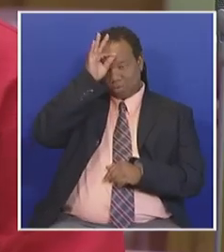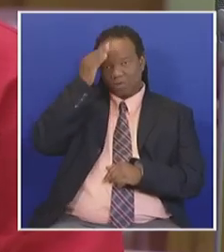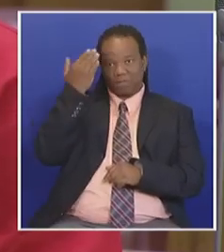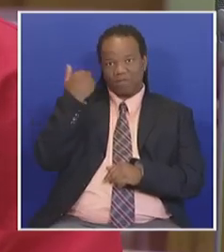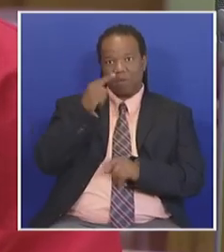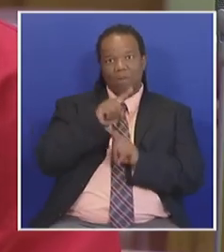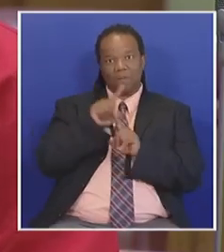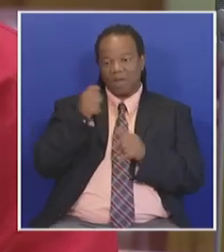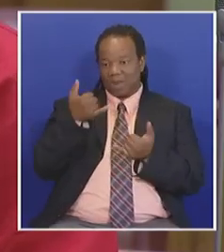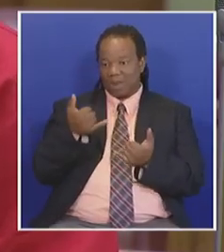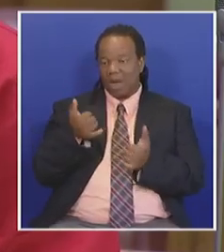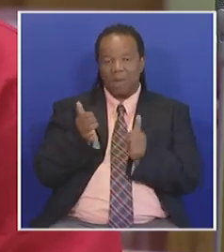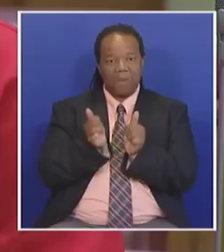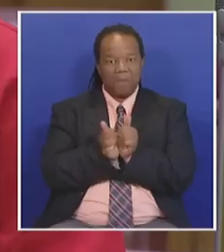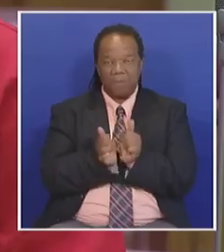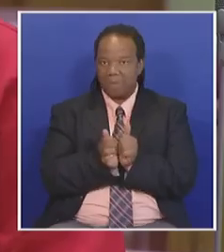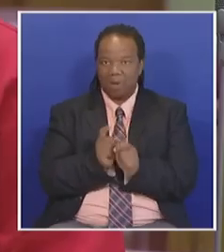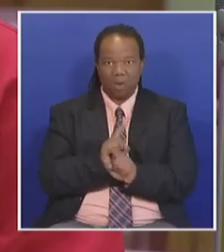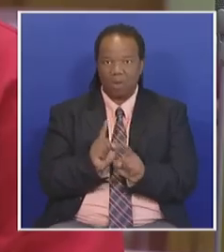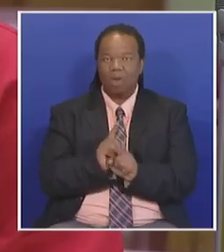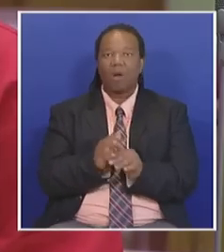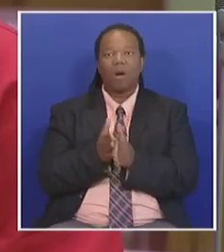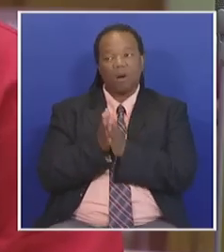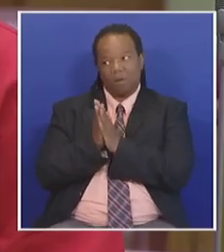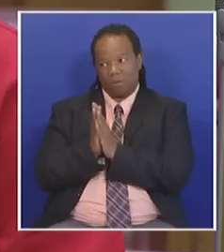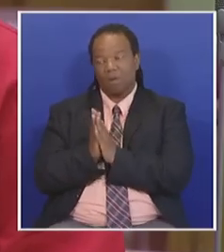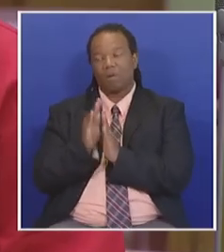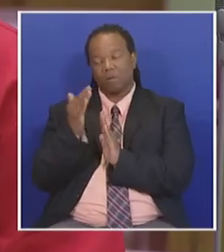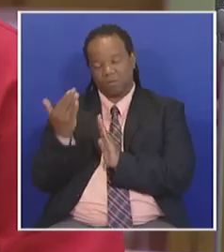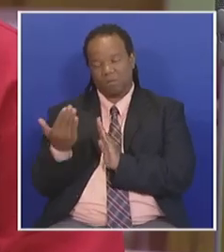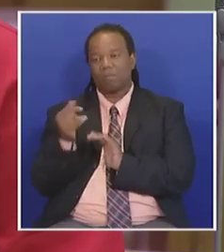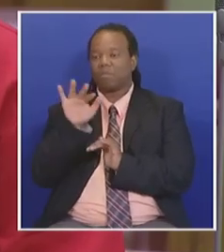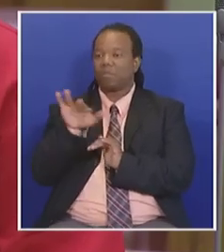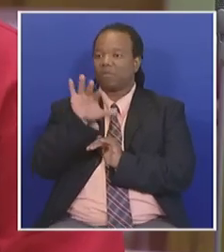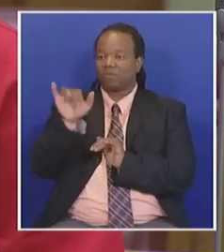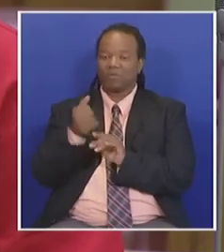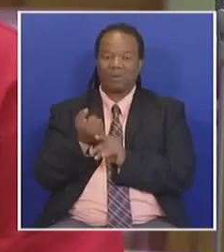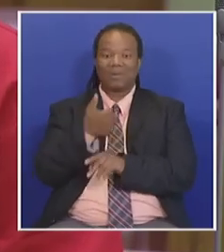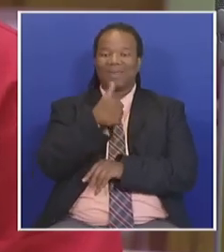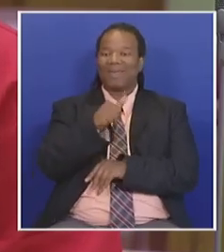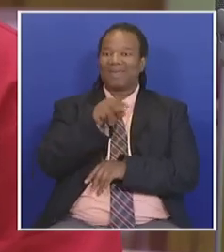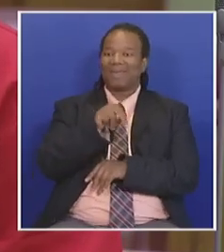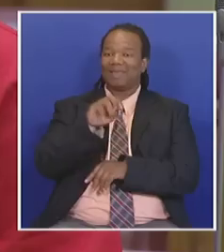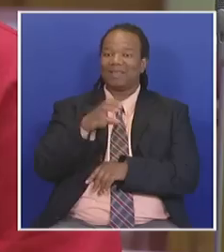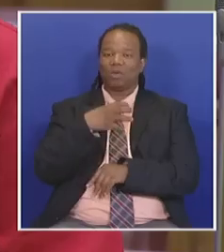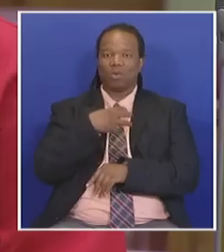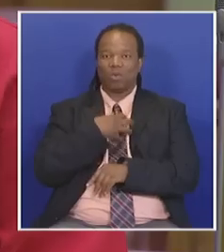been arrested. I therefore appeal to South Africans to reject ANC government and its corrupt councillors in 2016 elections.